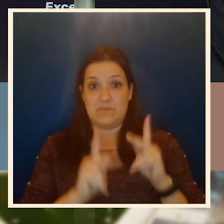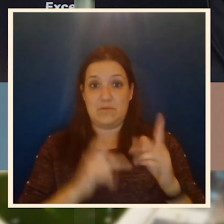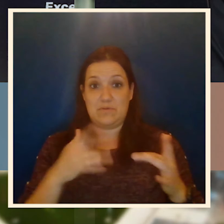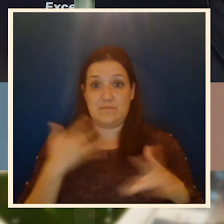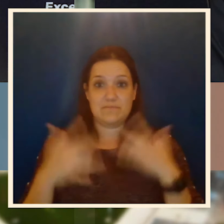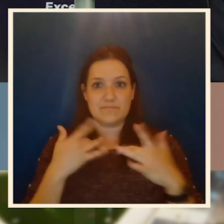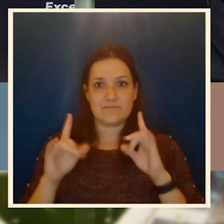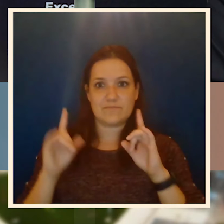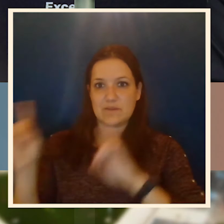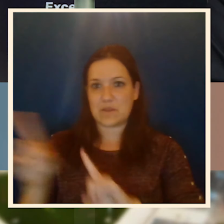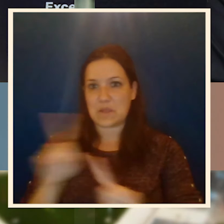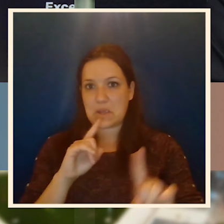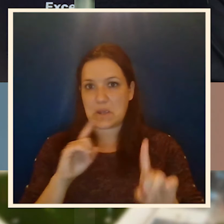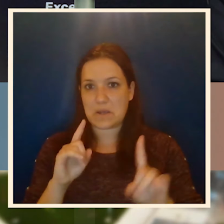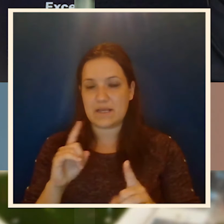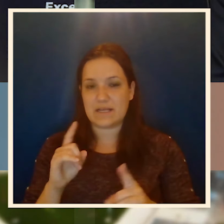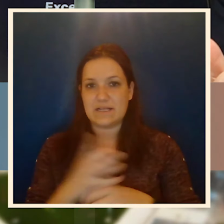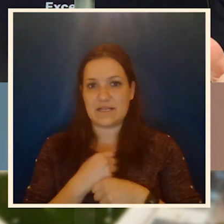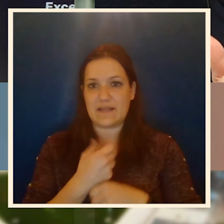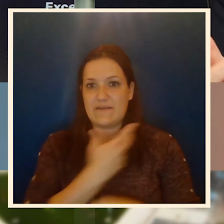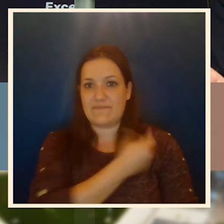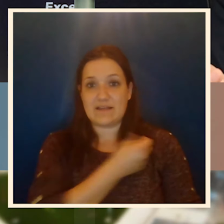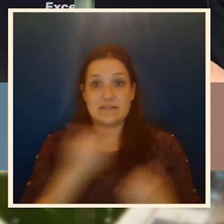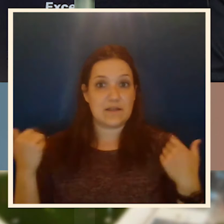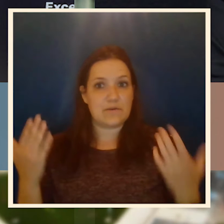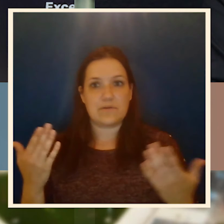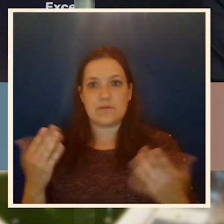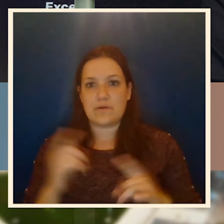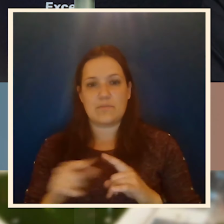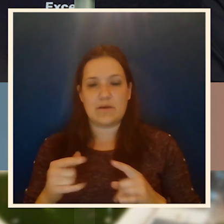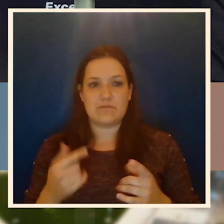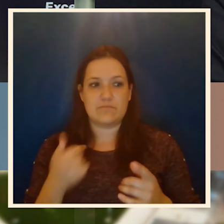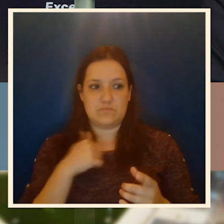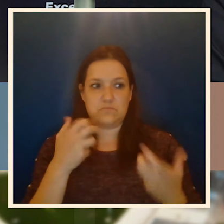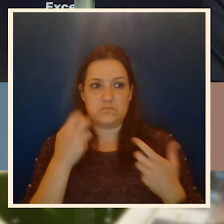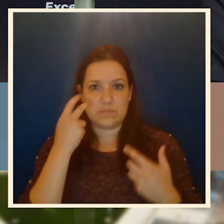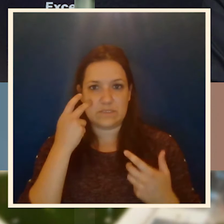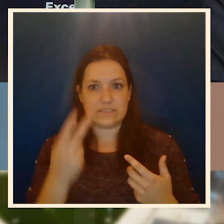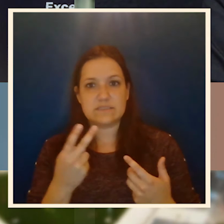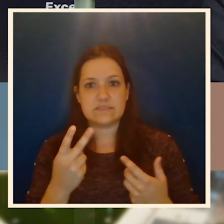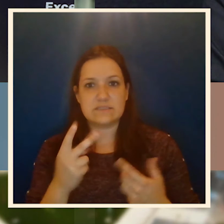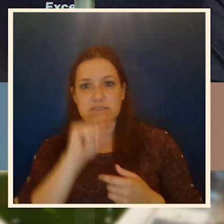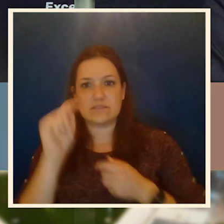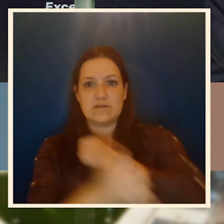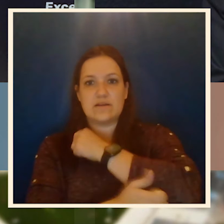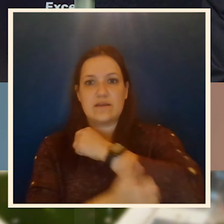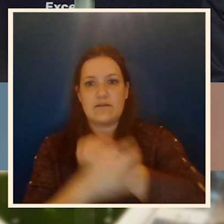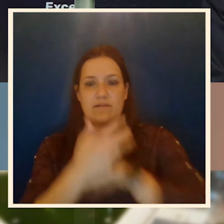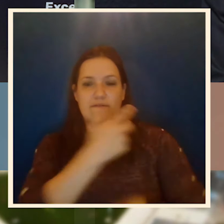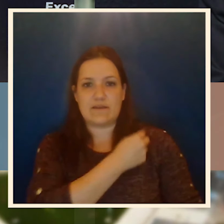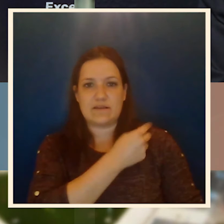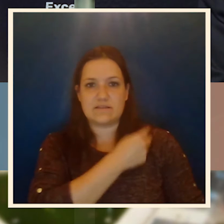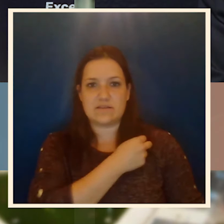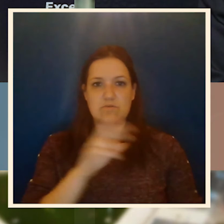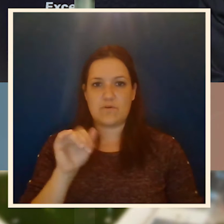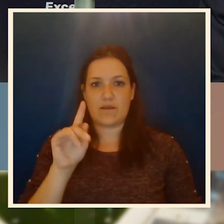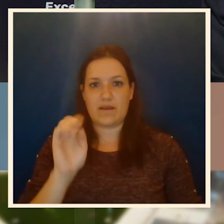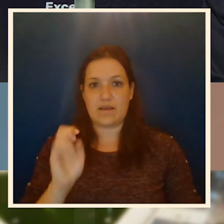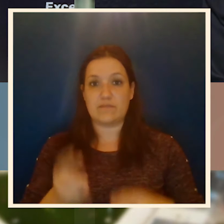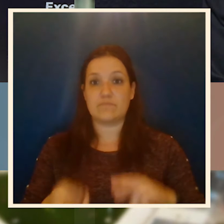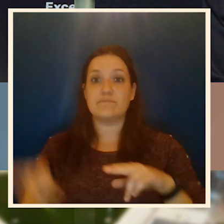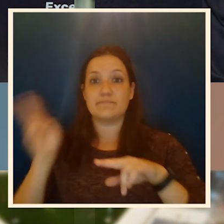And again, that's for Tulare County residents. So I don't know if that gets people excited about running out there and getting vaccinated, but